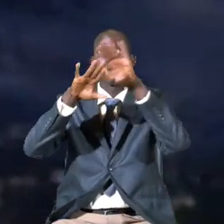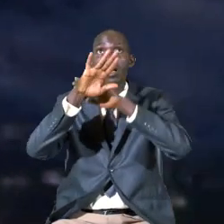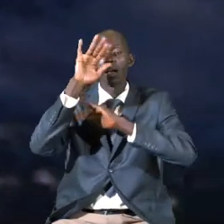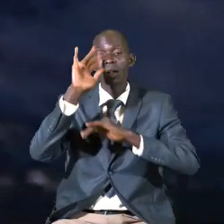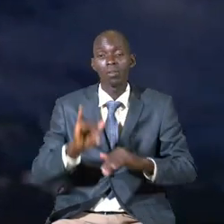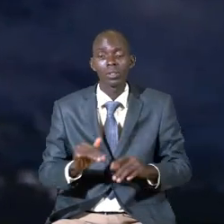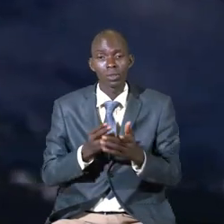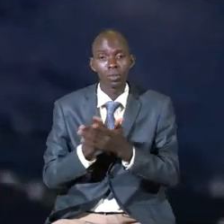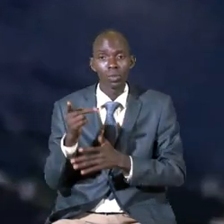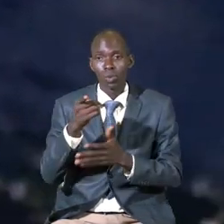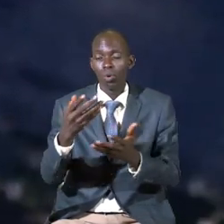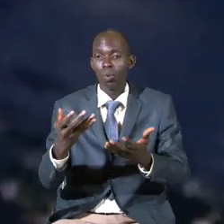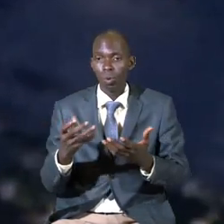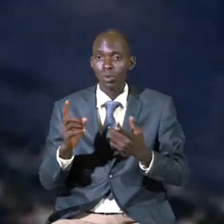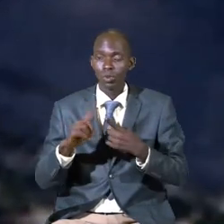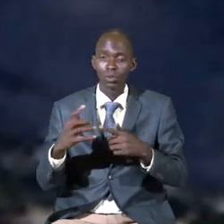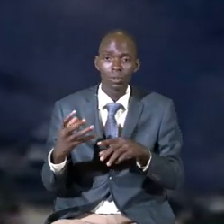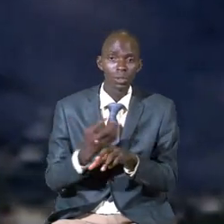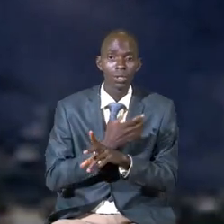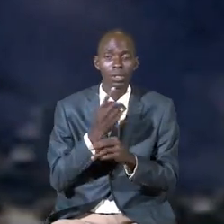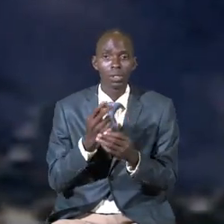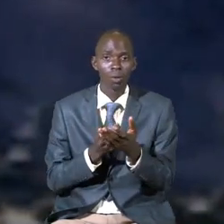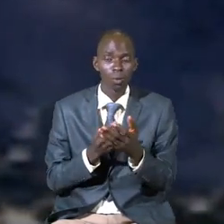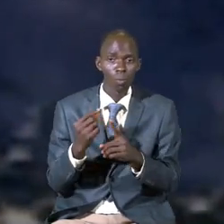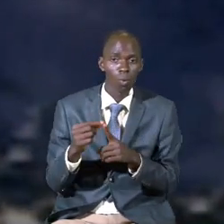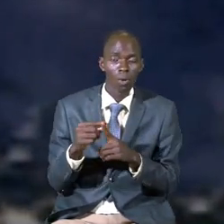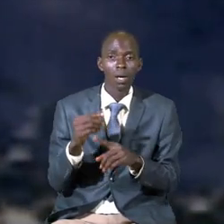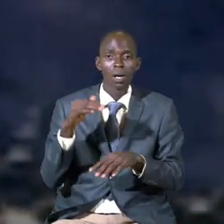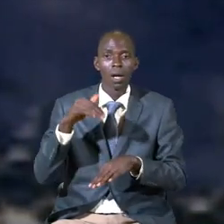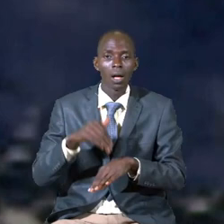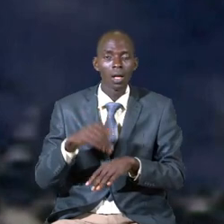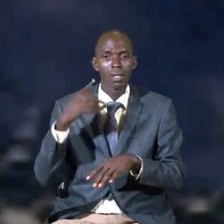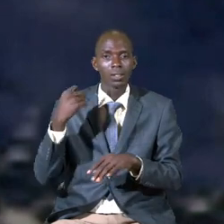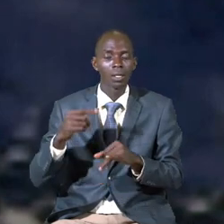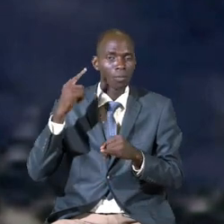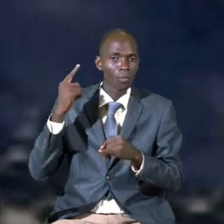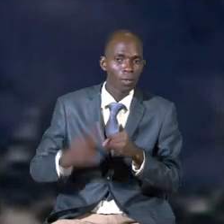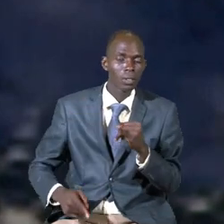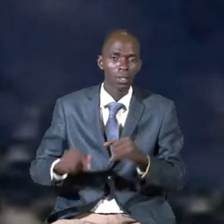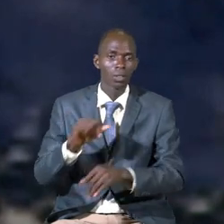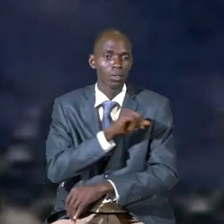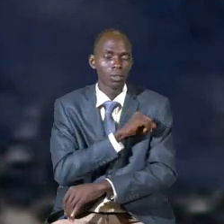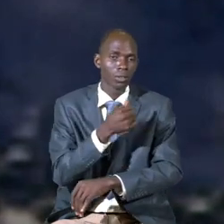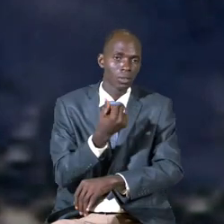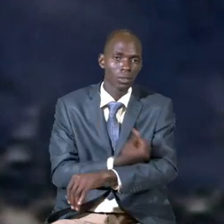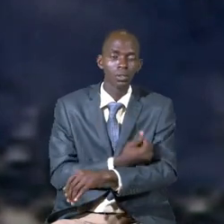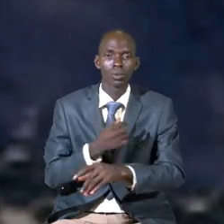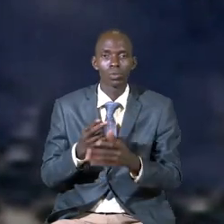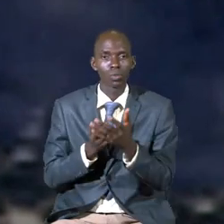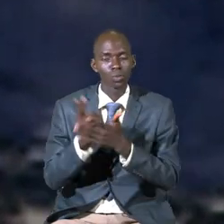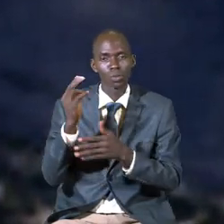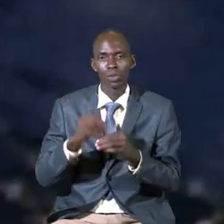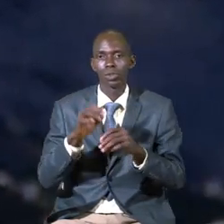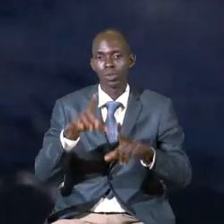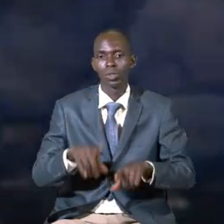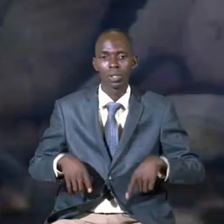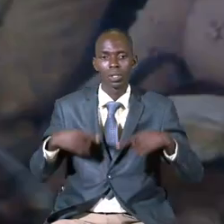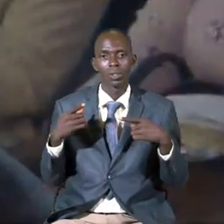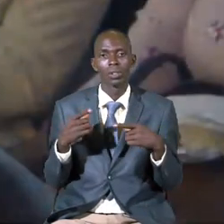take the words at the final authoritative truth in your life verse